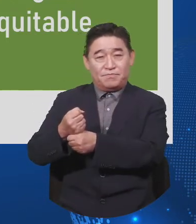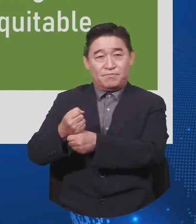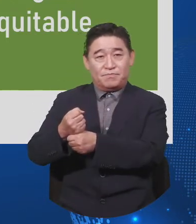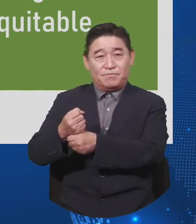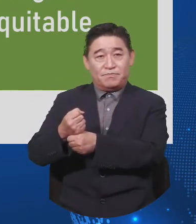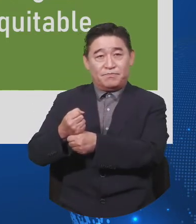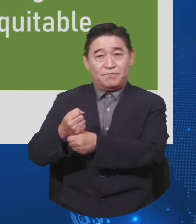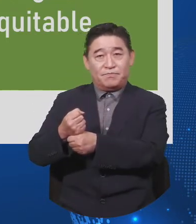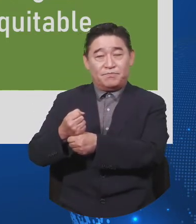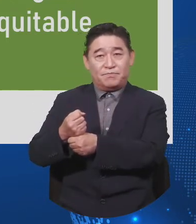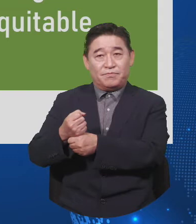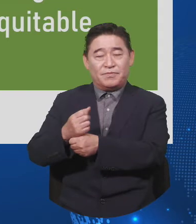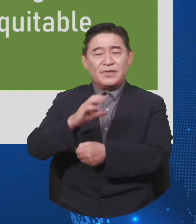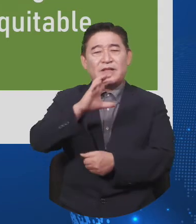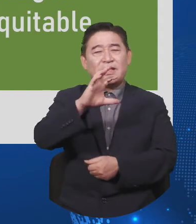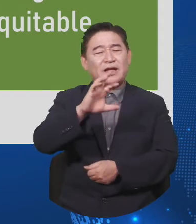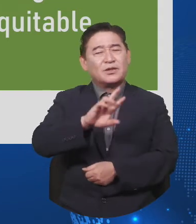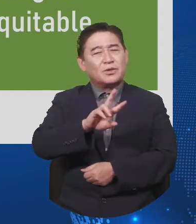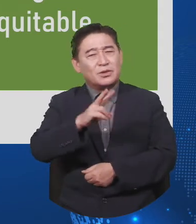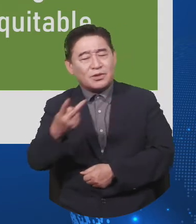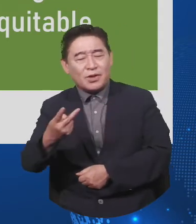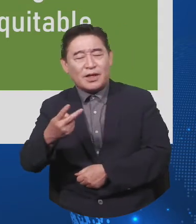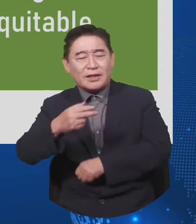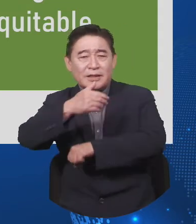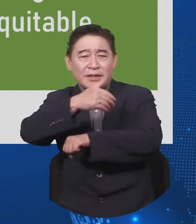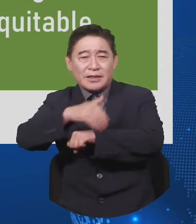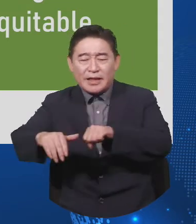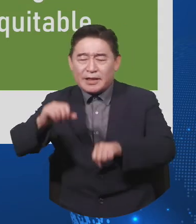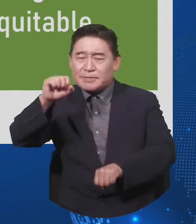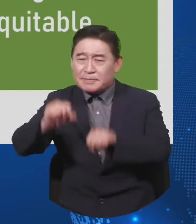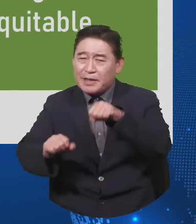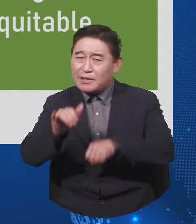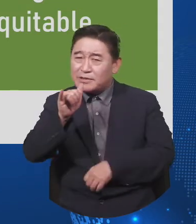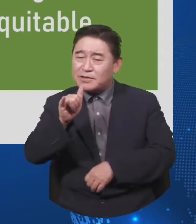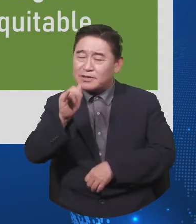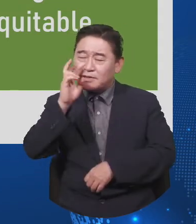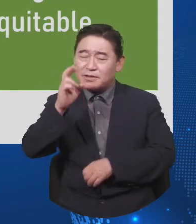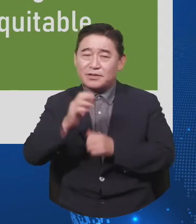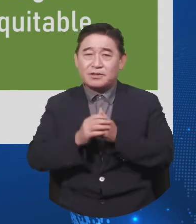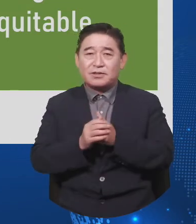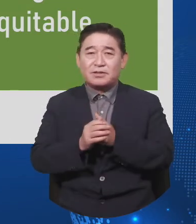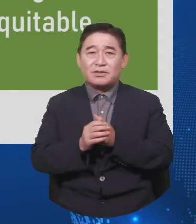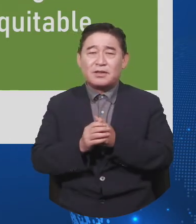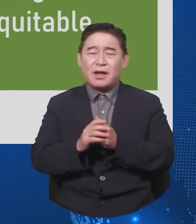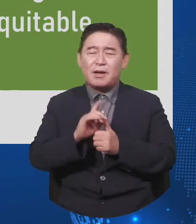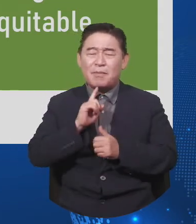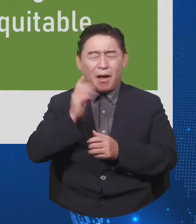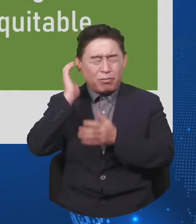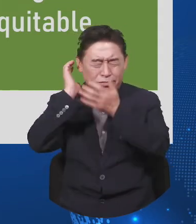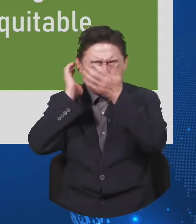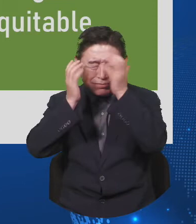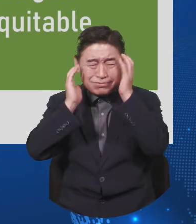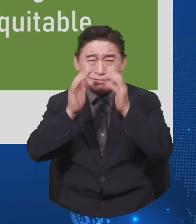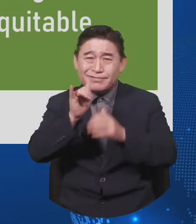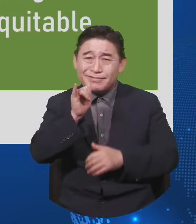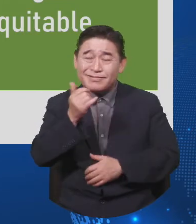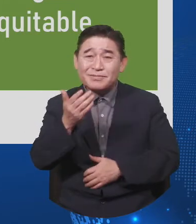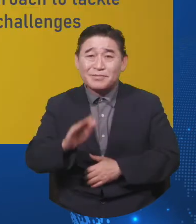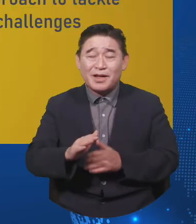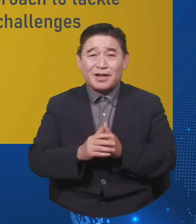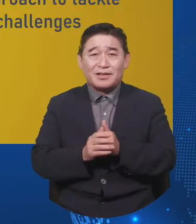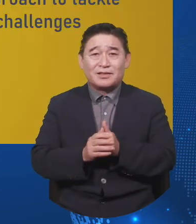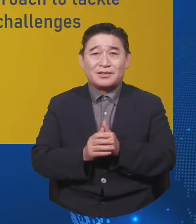strategies. And as I said, we'll be looking forward to introducing this framework at the